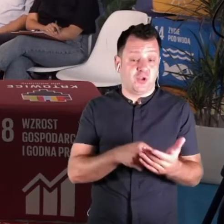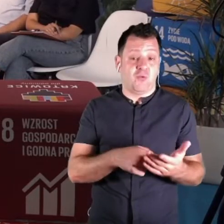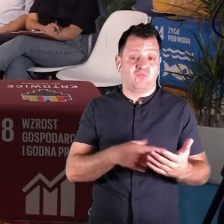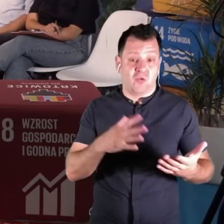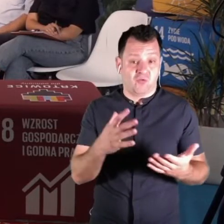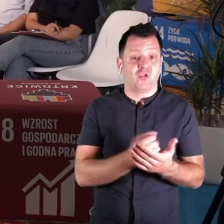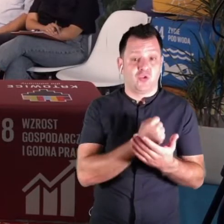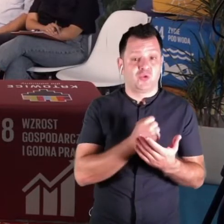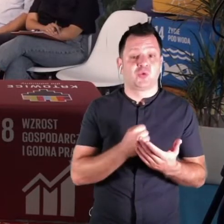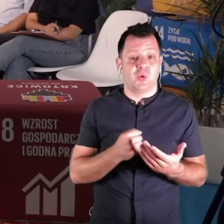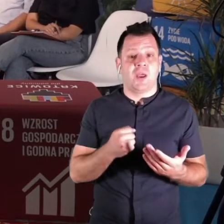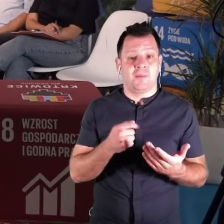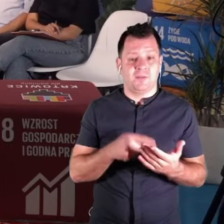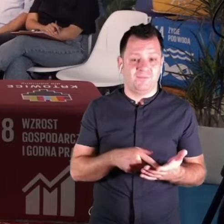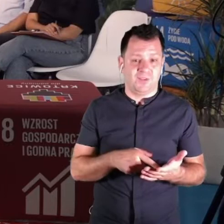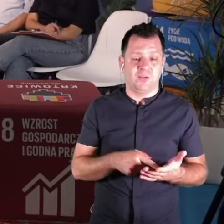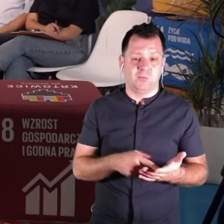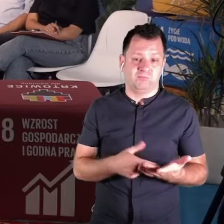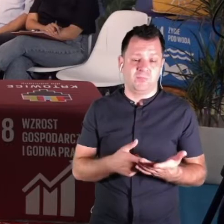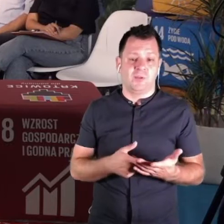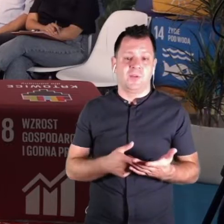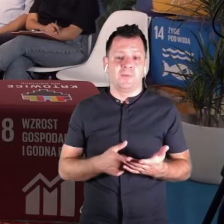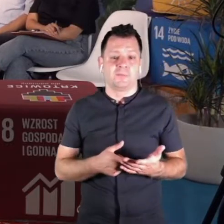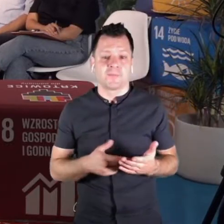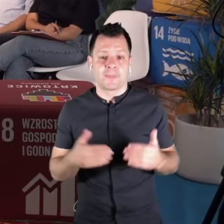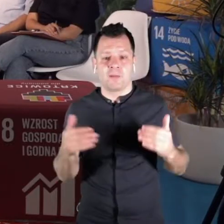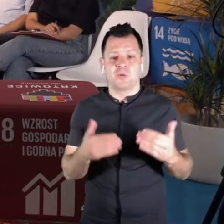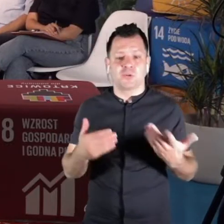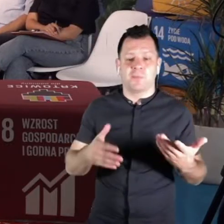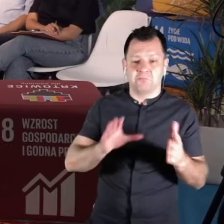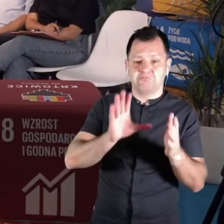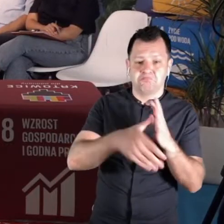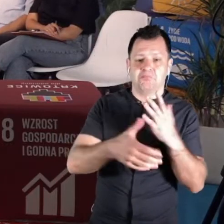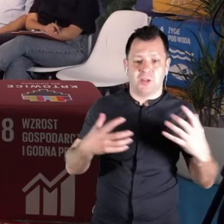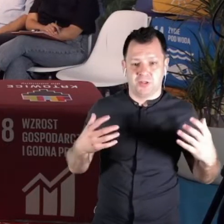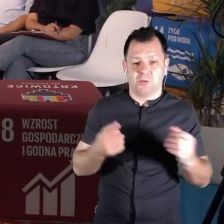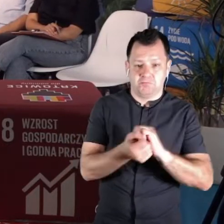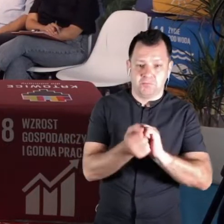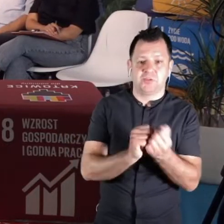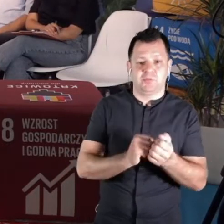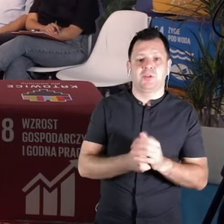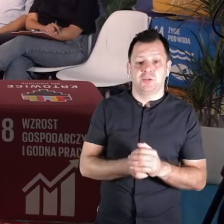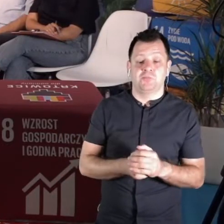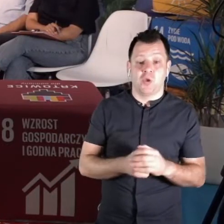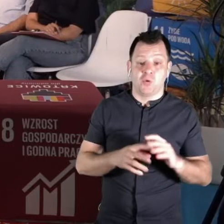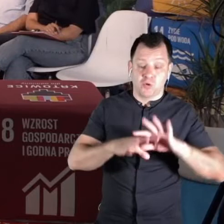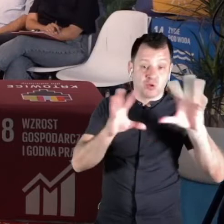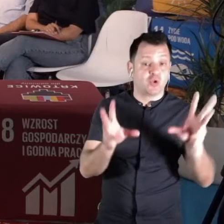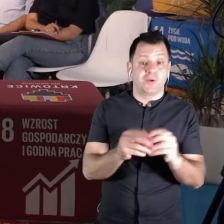user-centered approach, we really can change the city. And we think that we can do it together. So in our